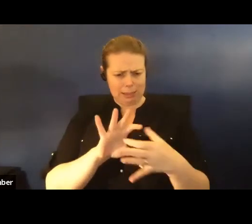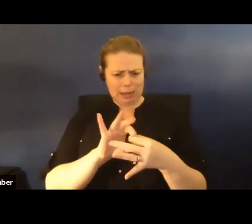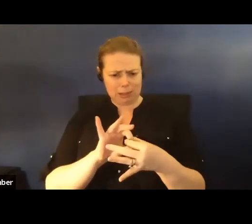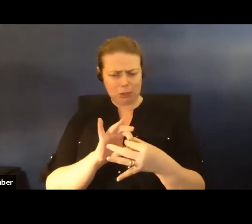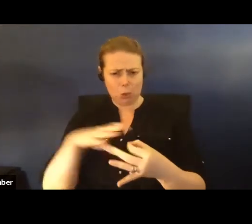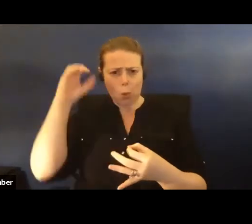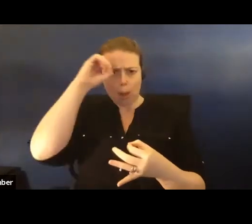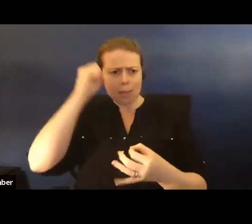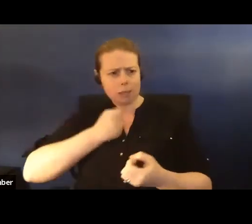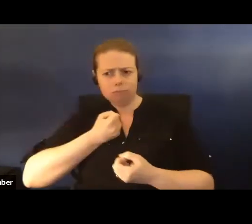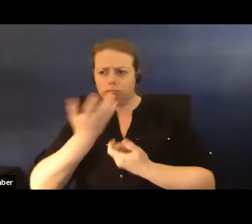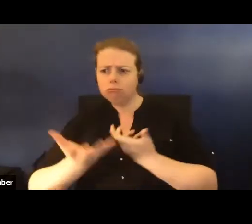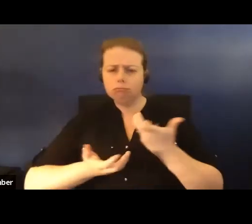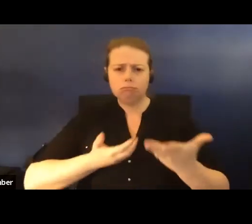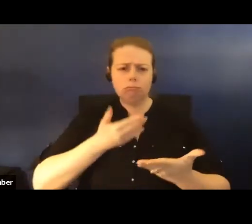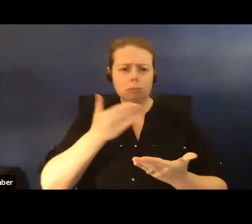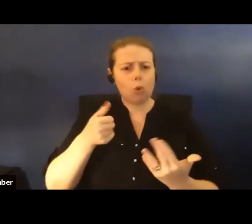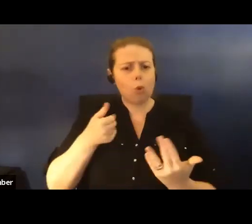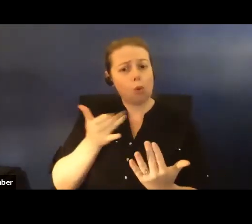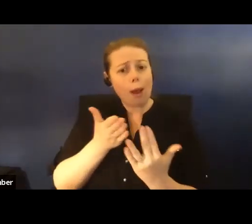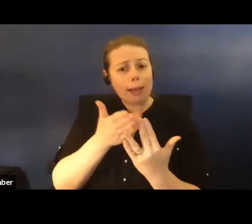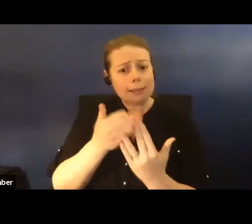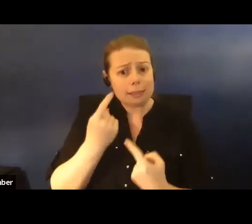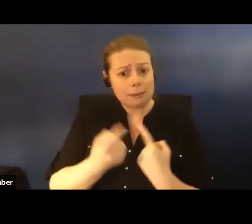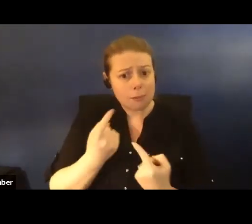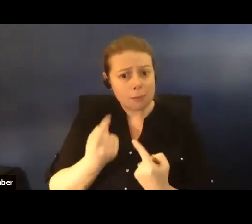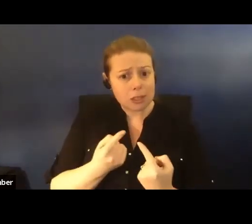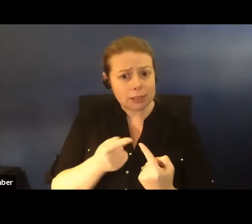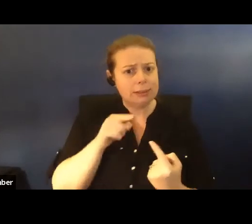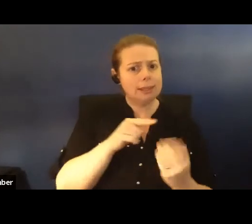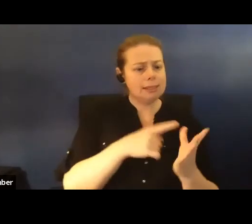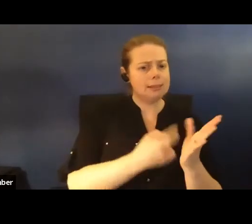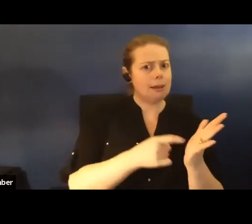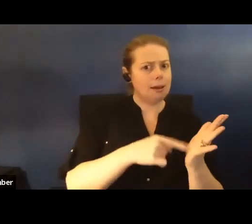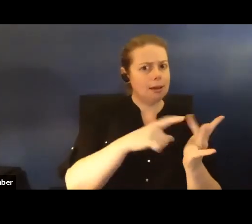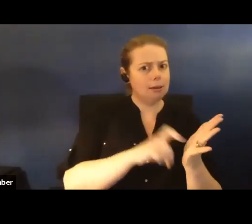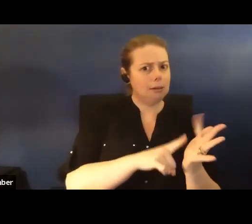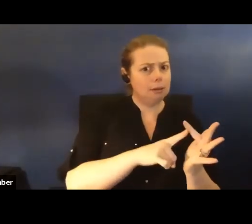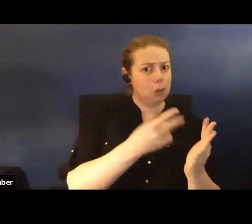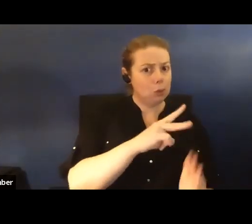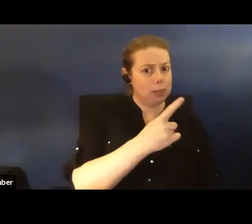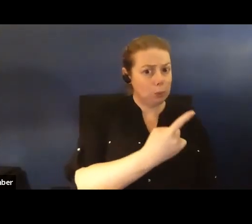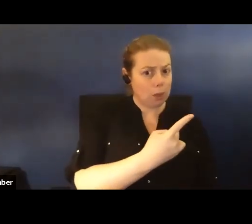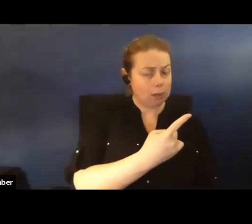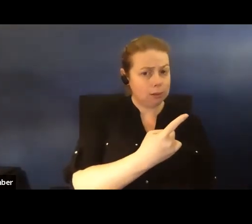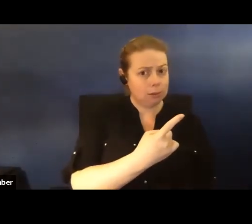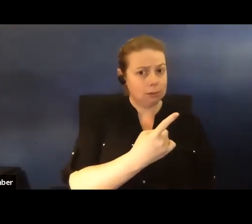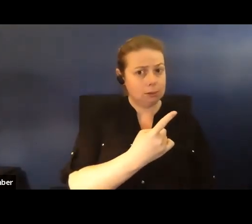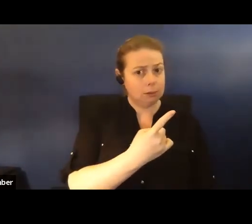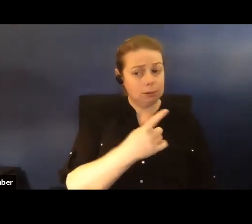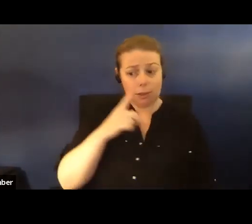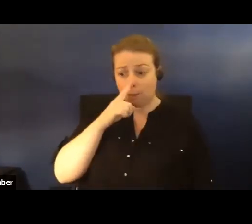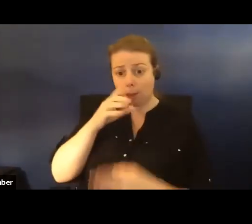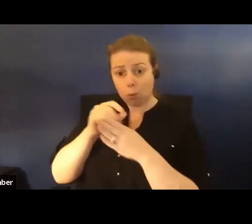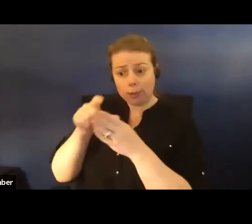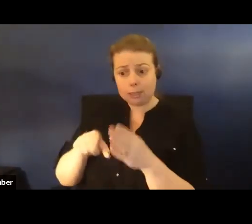information, which is CRPD Article 21? people with disability already use a range